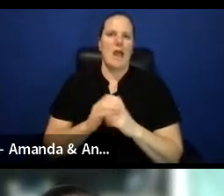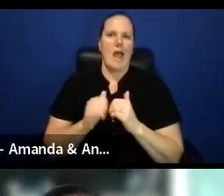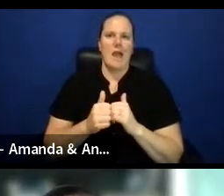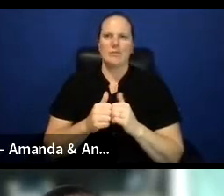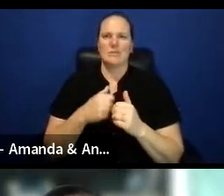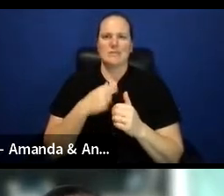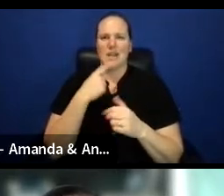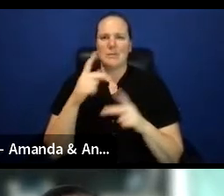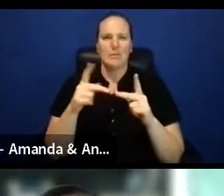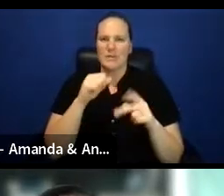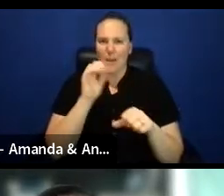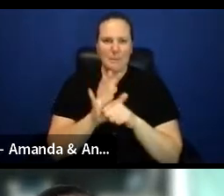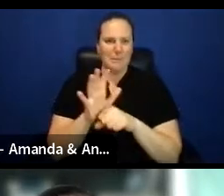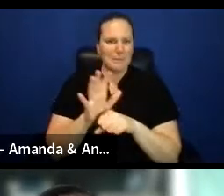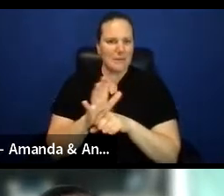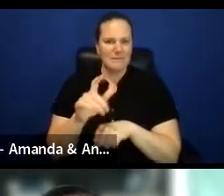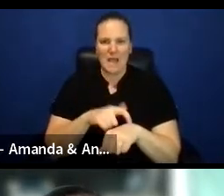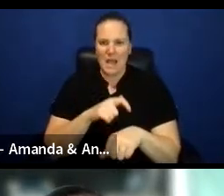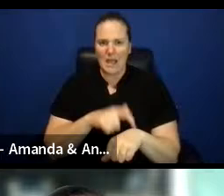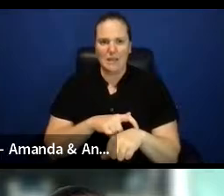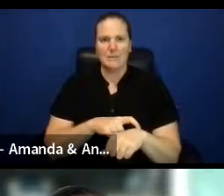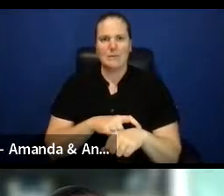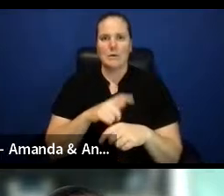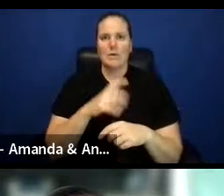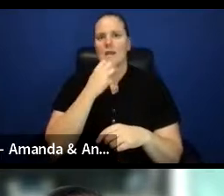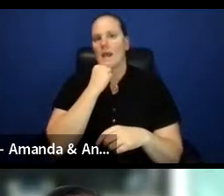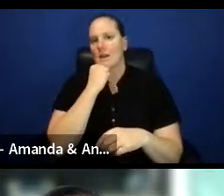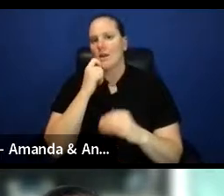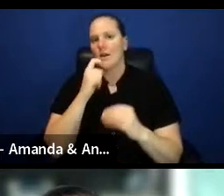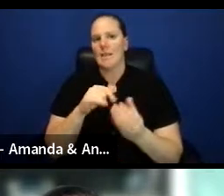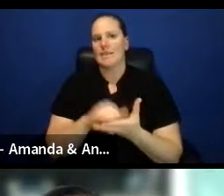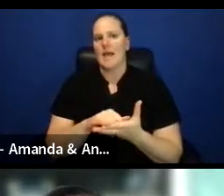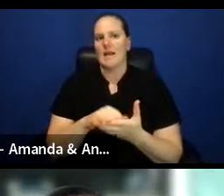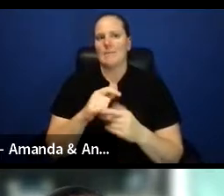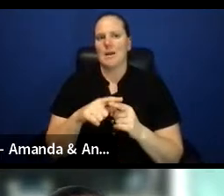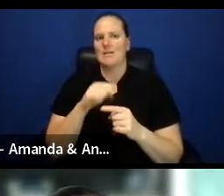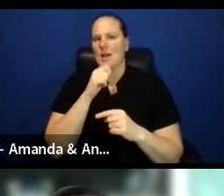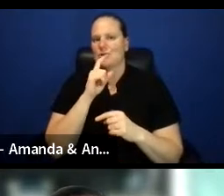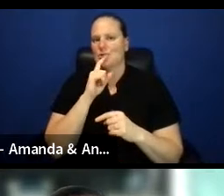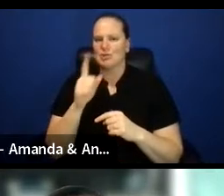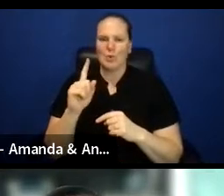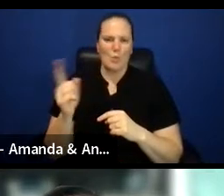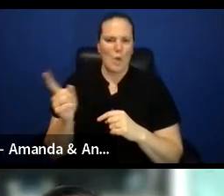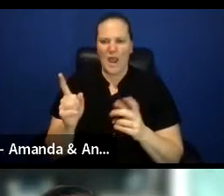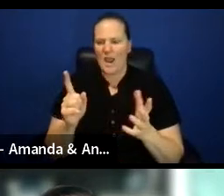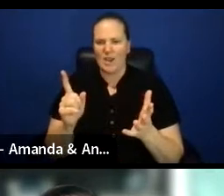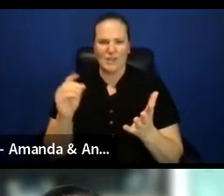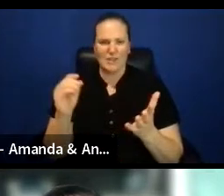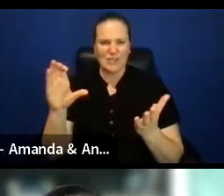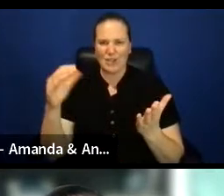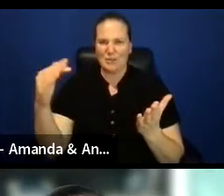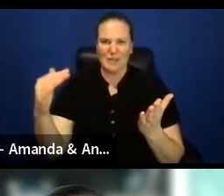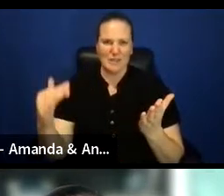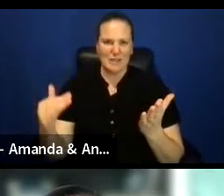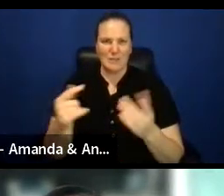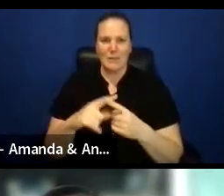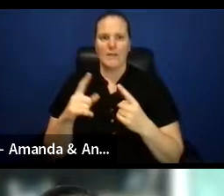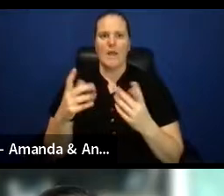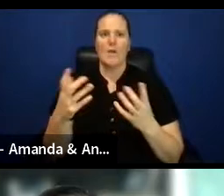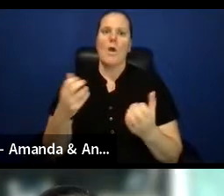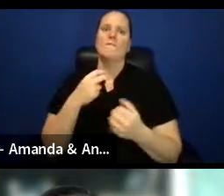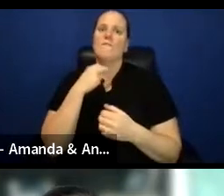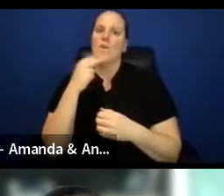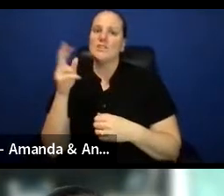who don't have a lot of time, that care about something, but they're not really sure where that is in the document, but they want to get their